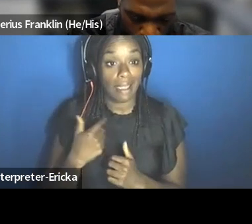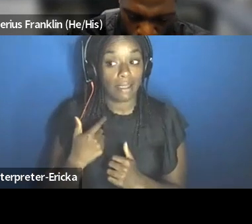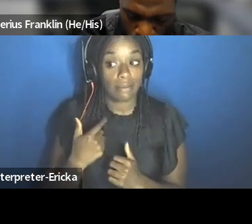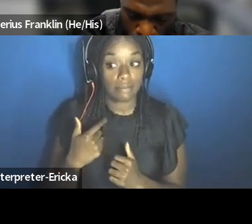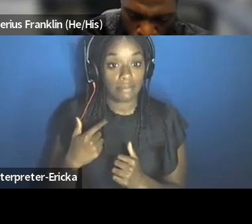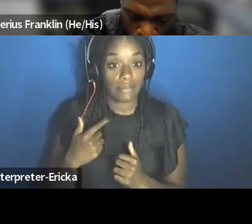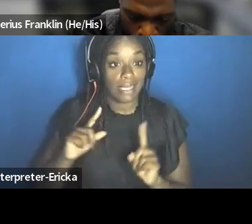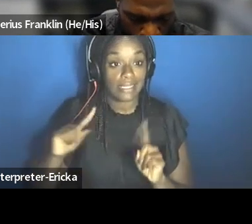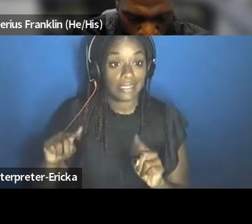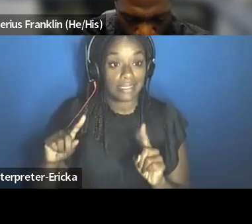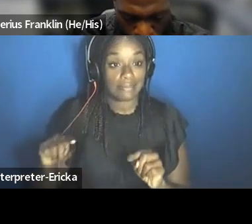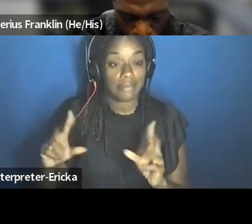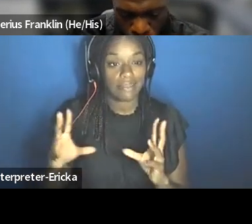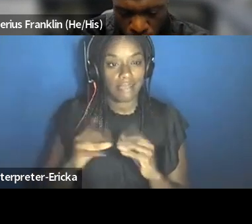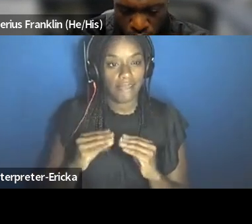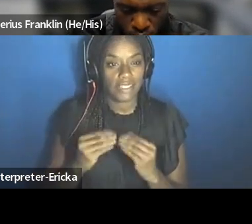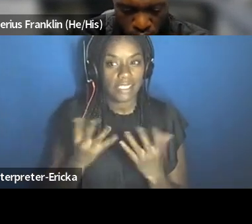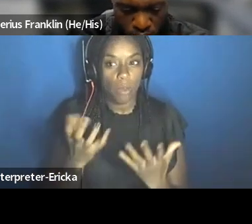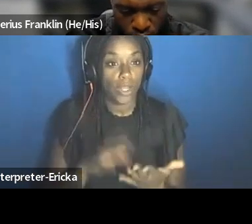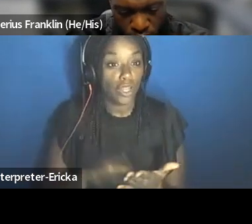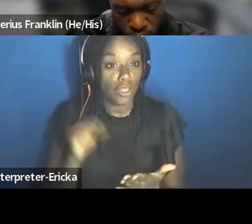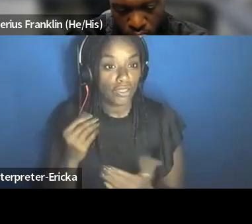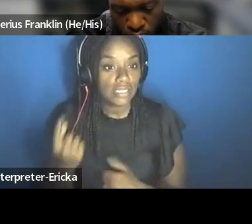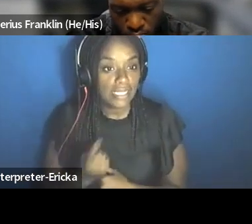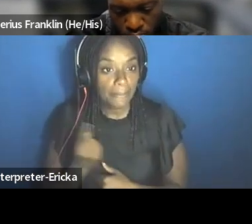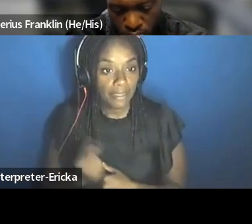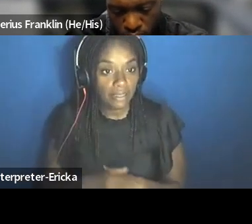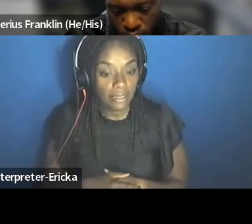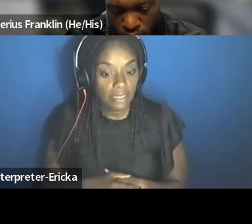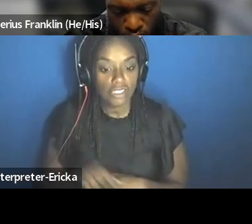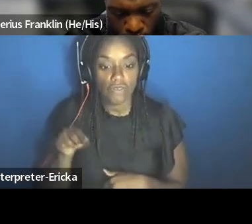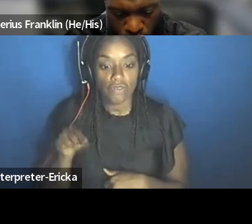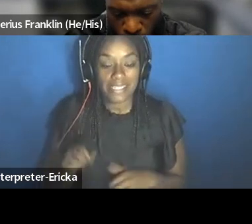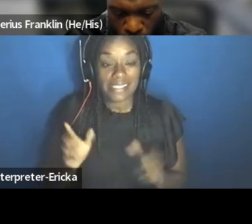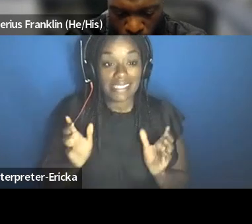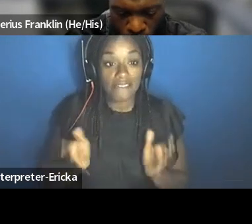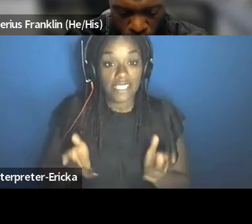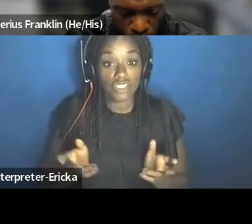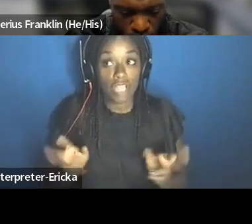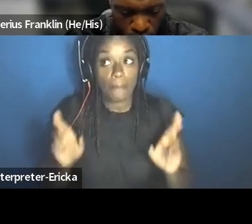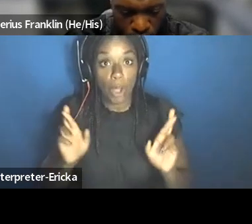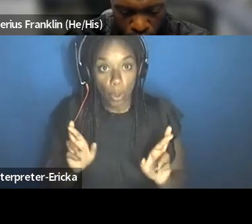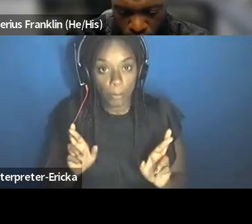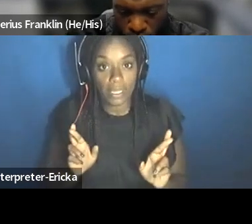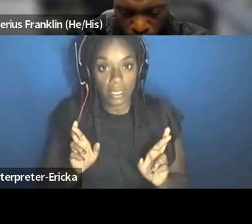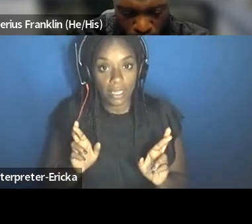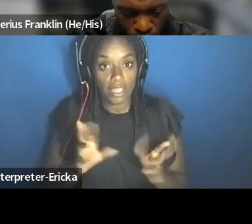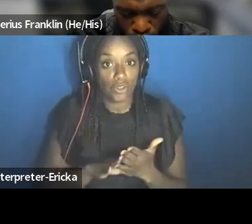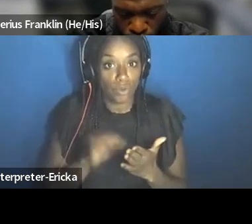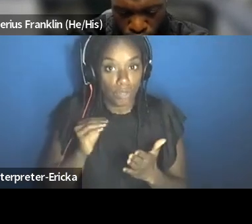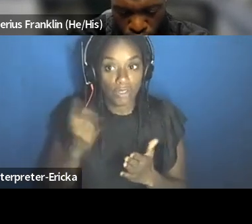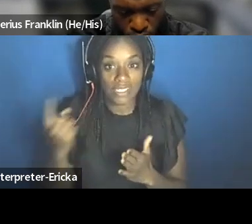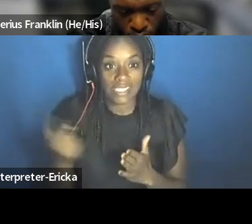want to have a takeaway. And so from this conversation, I'm hoping you either gain something from someone that